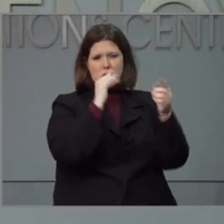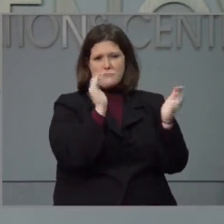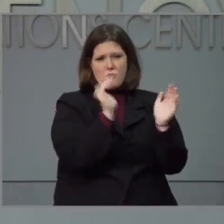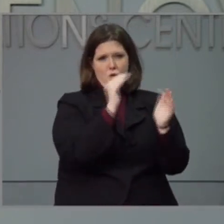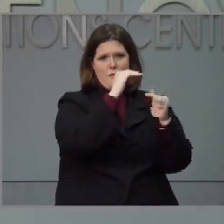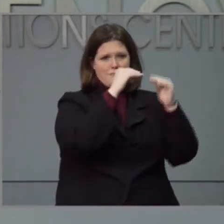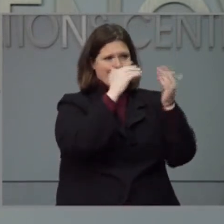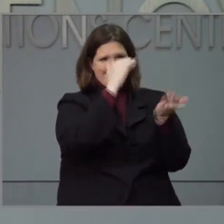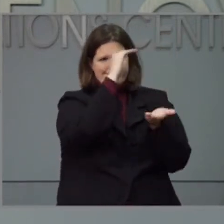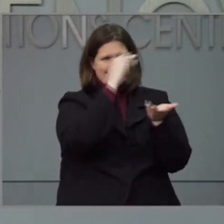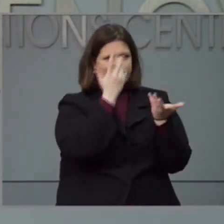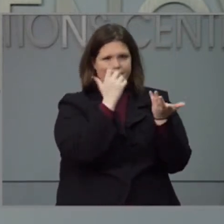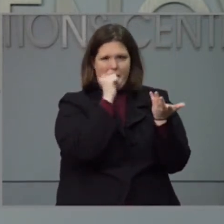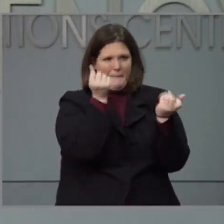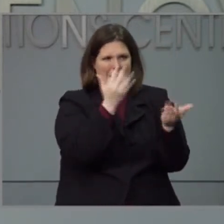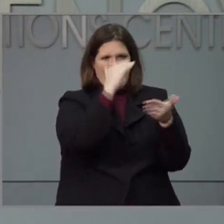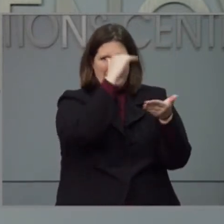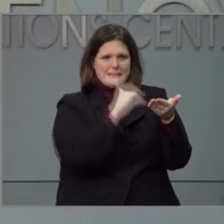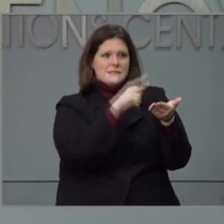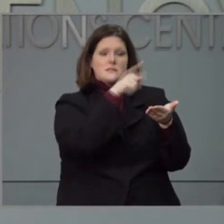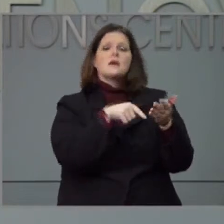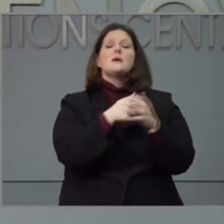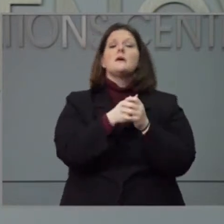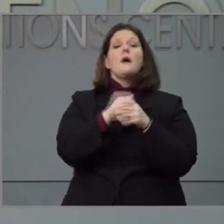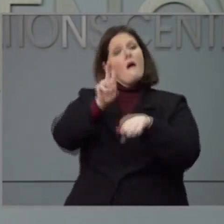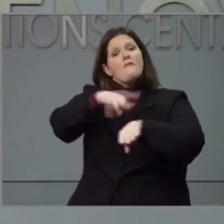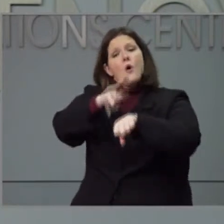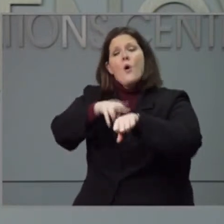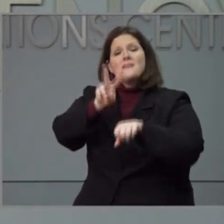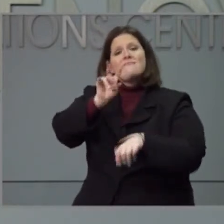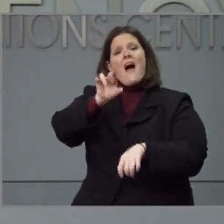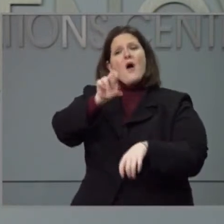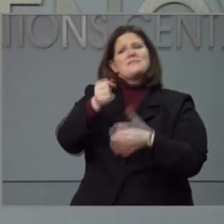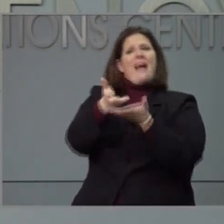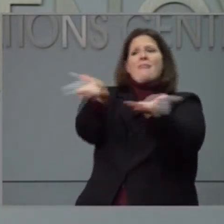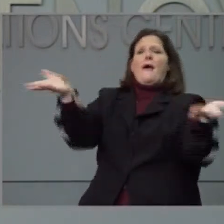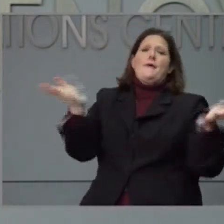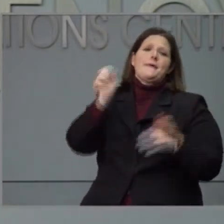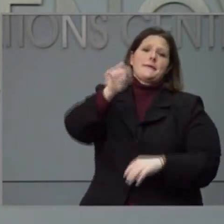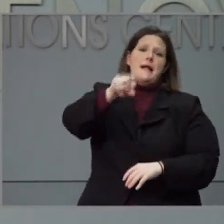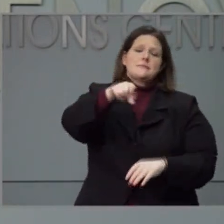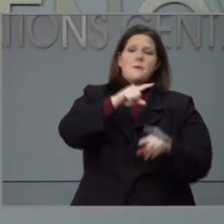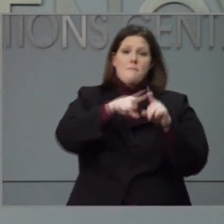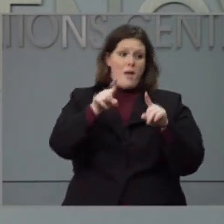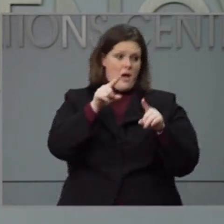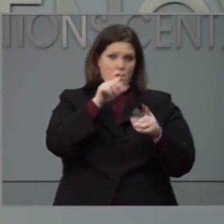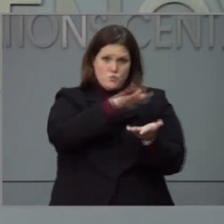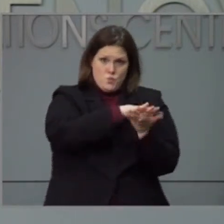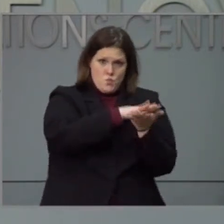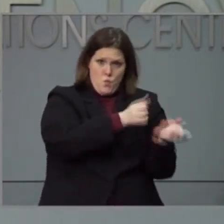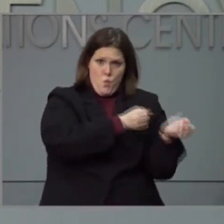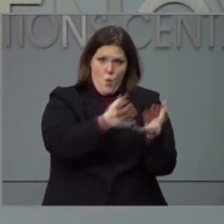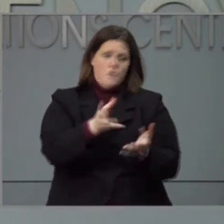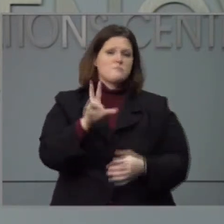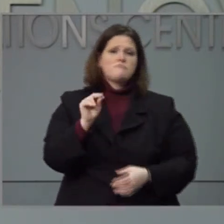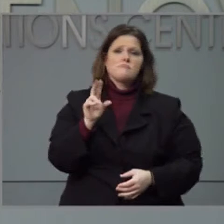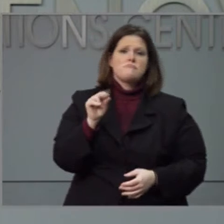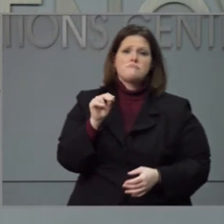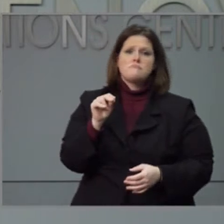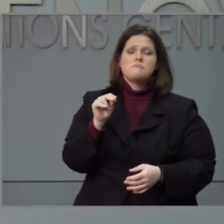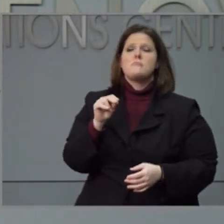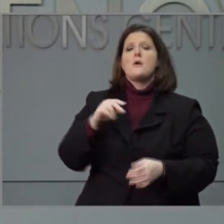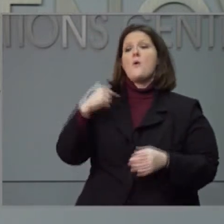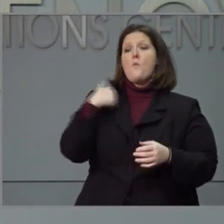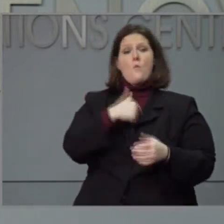have virus here, and there's going to be virus in our schools occasionally, but that is not what is driving our infections. What we see as driving our infections